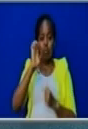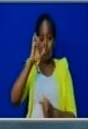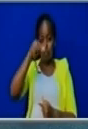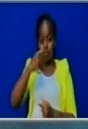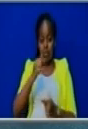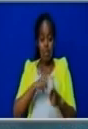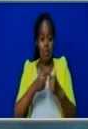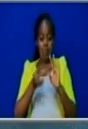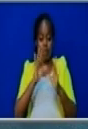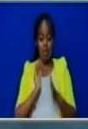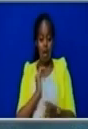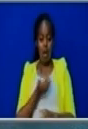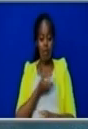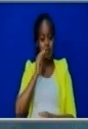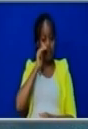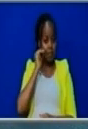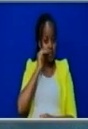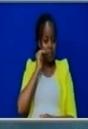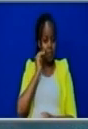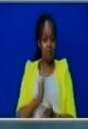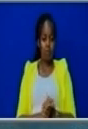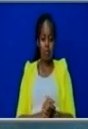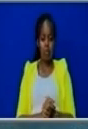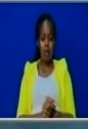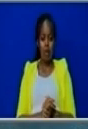sign language colleague has been Maureen Njuguna.